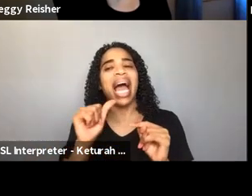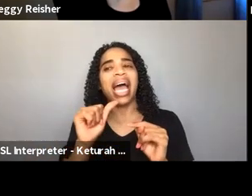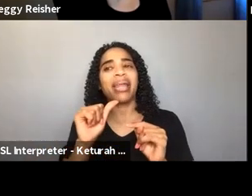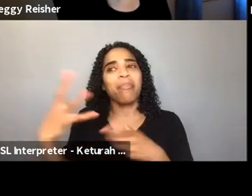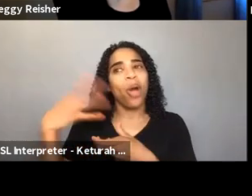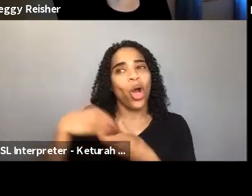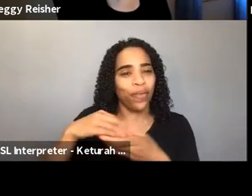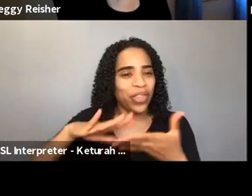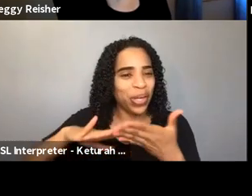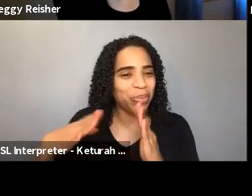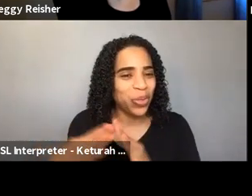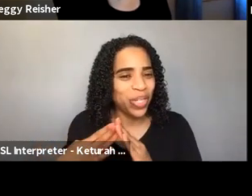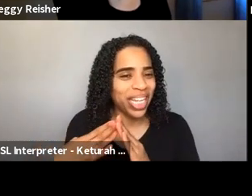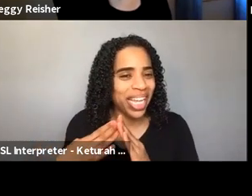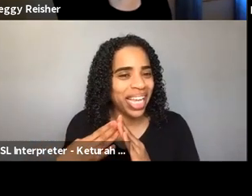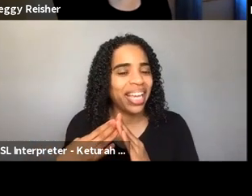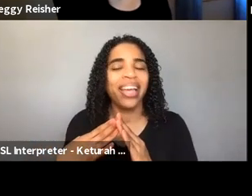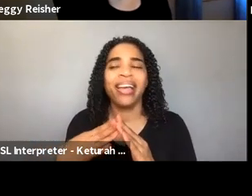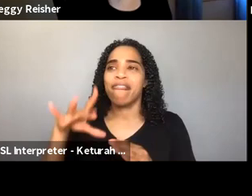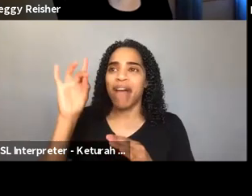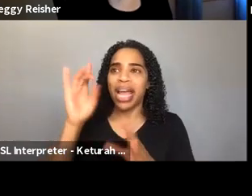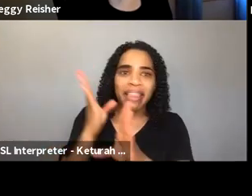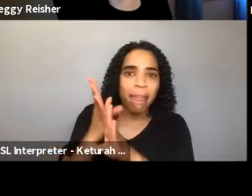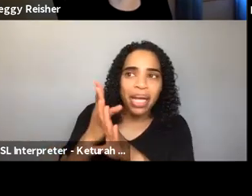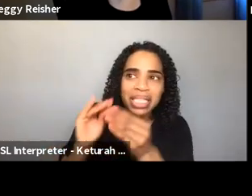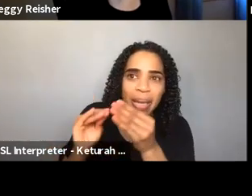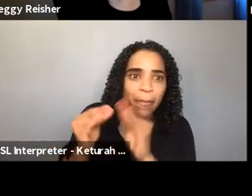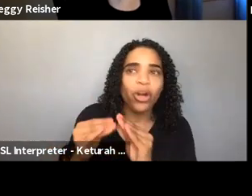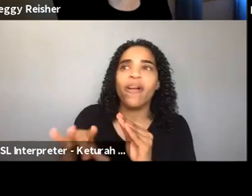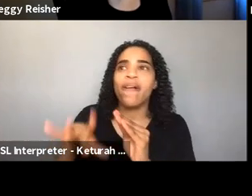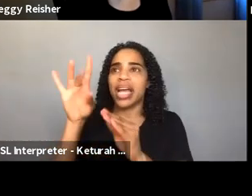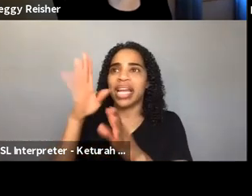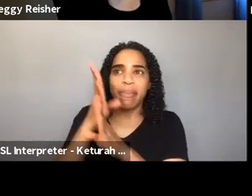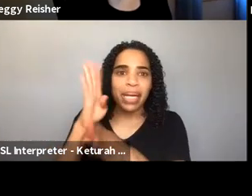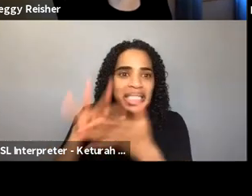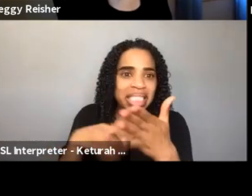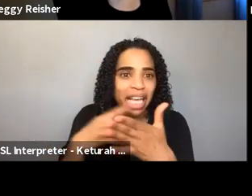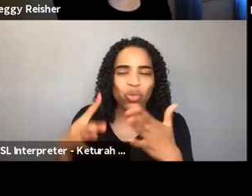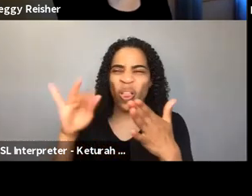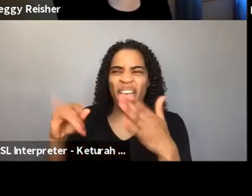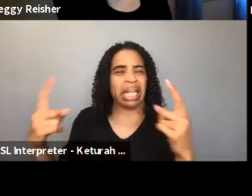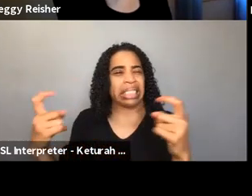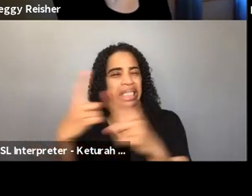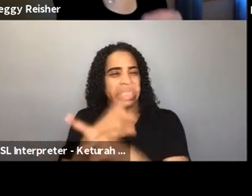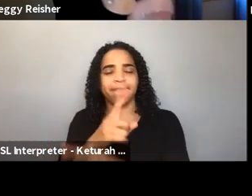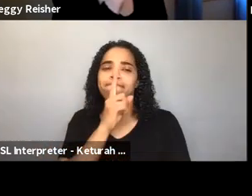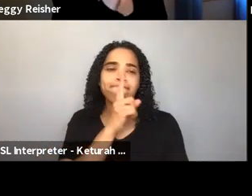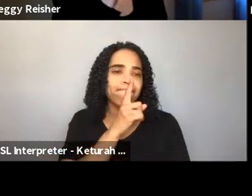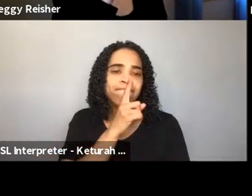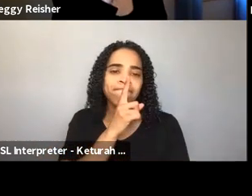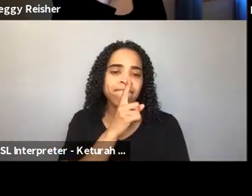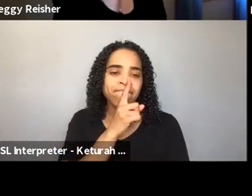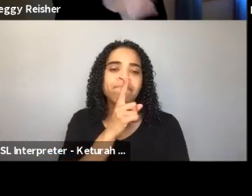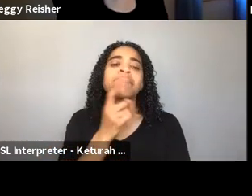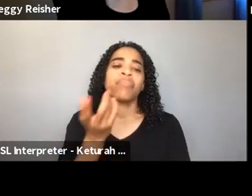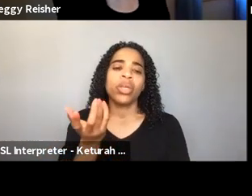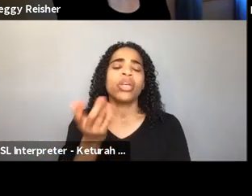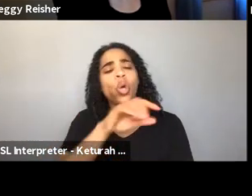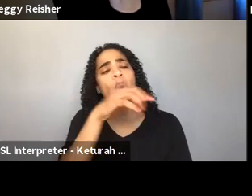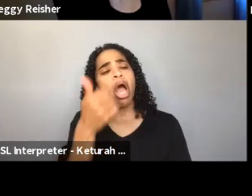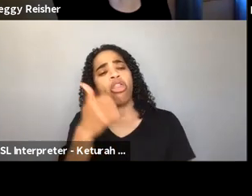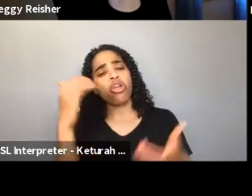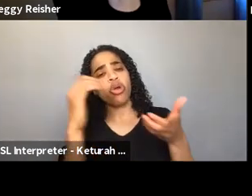of how you find the bus route. And that's really more of what that involves. And that's, we have other